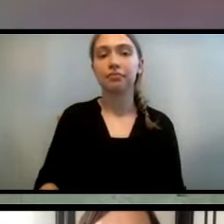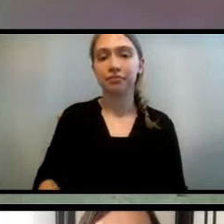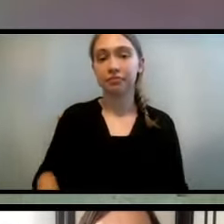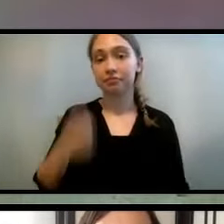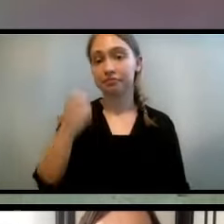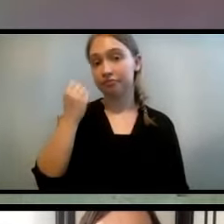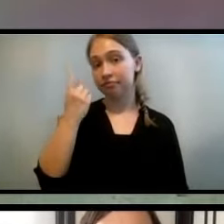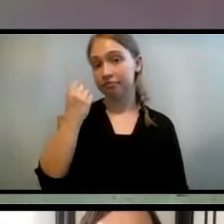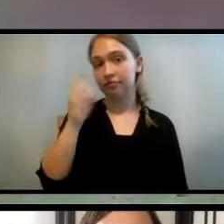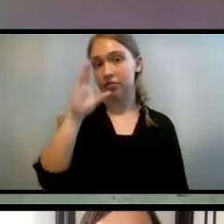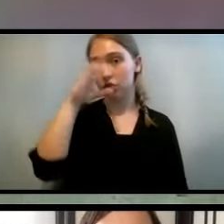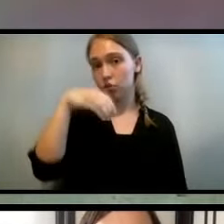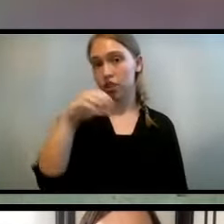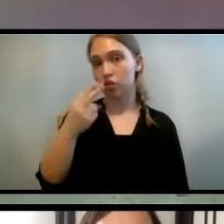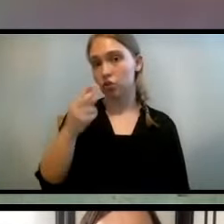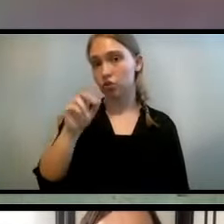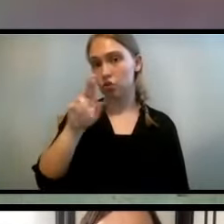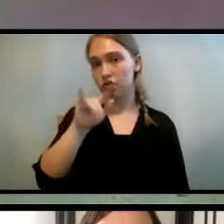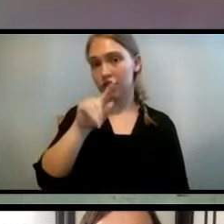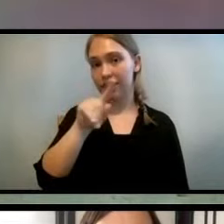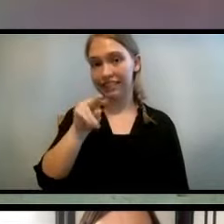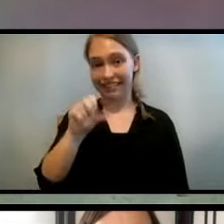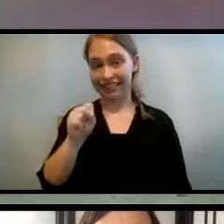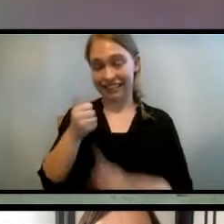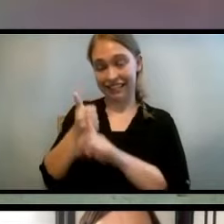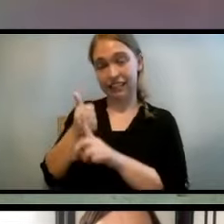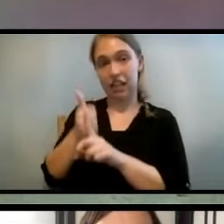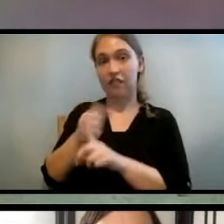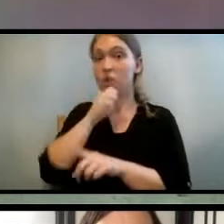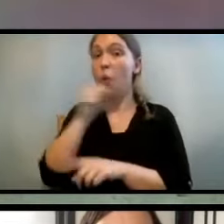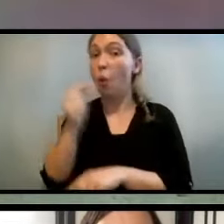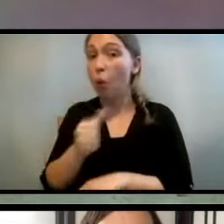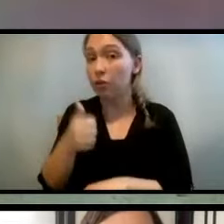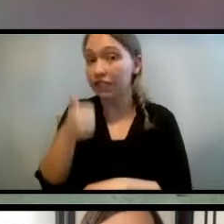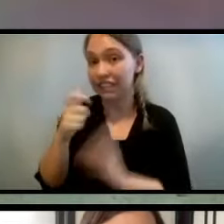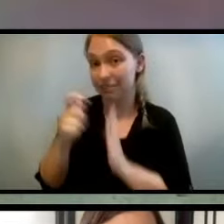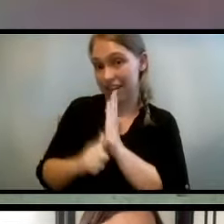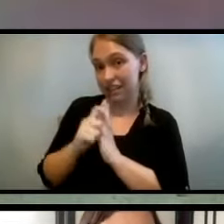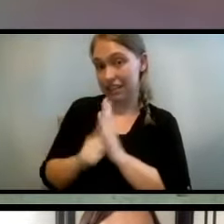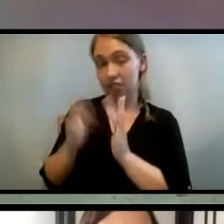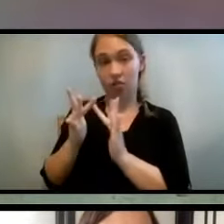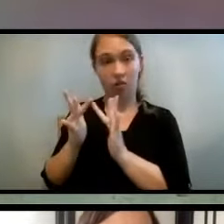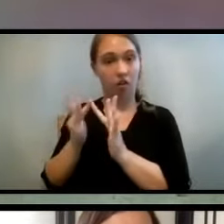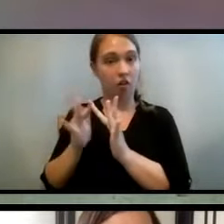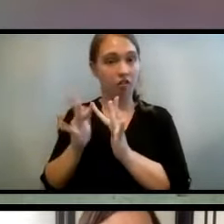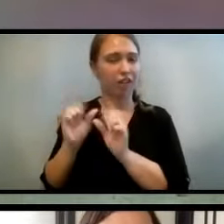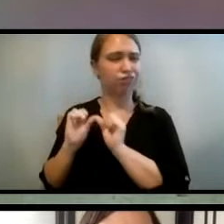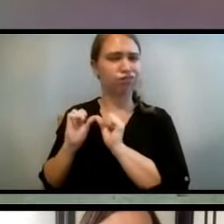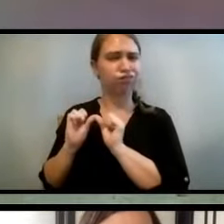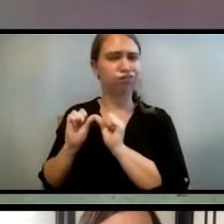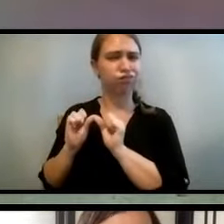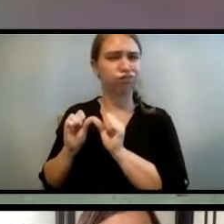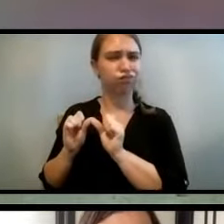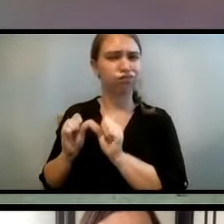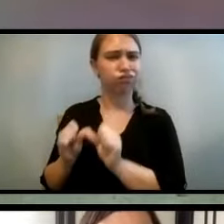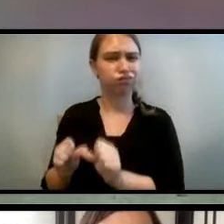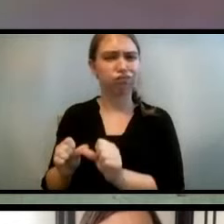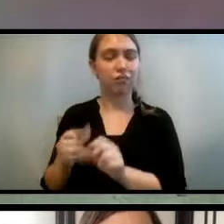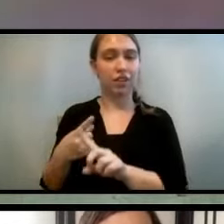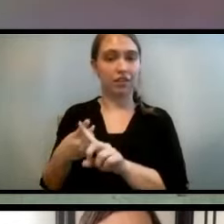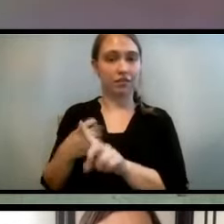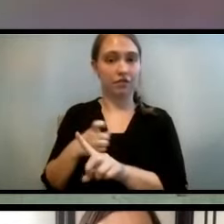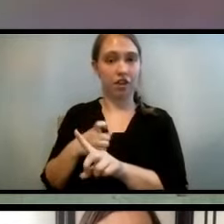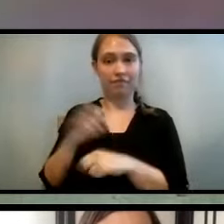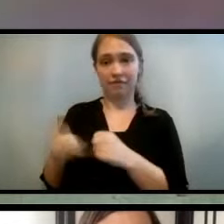oldest science fiction and fantasy magazine online that's been continuously publishing stories since I think the year